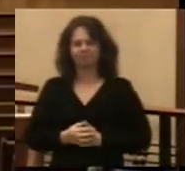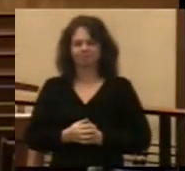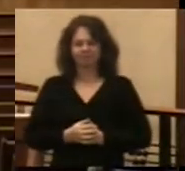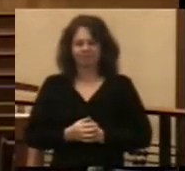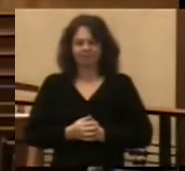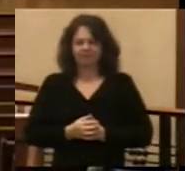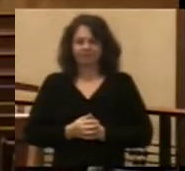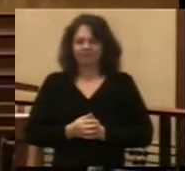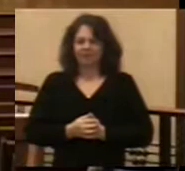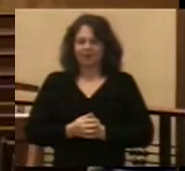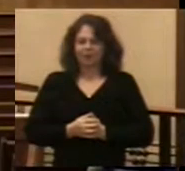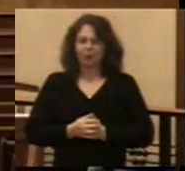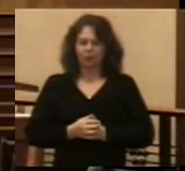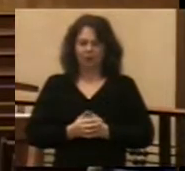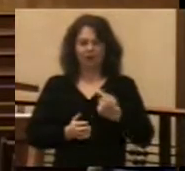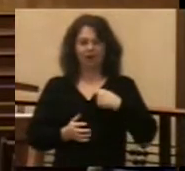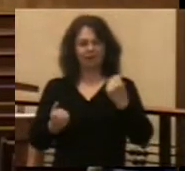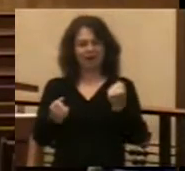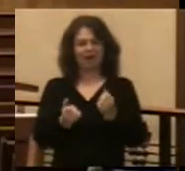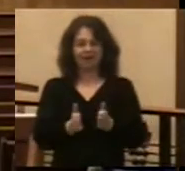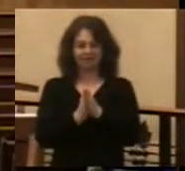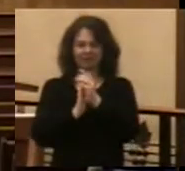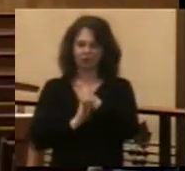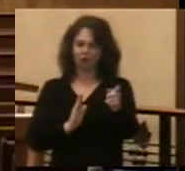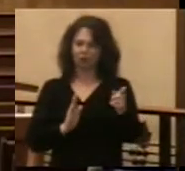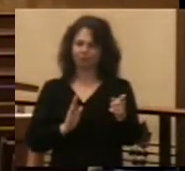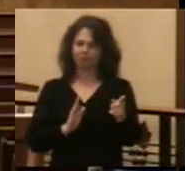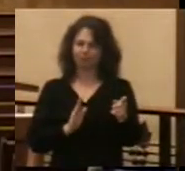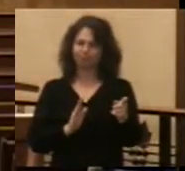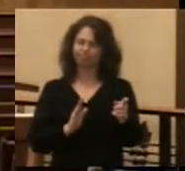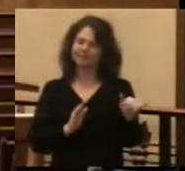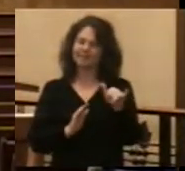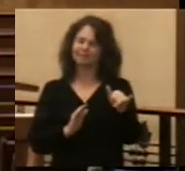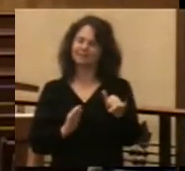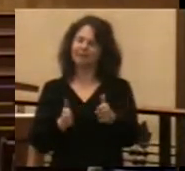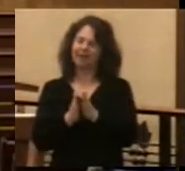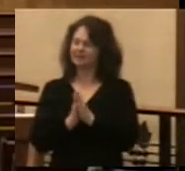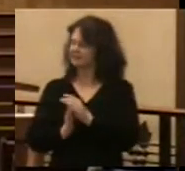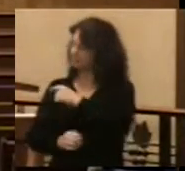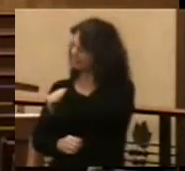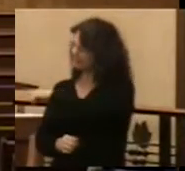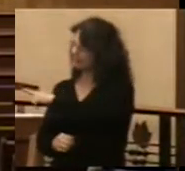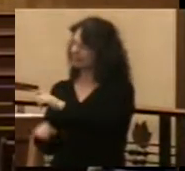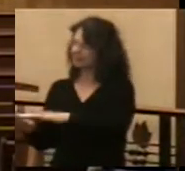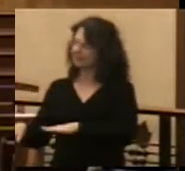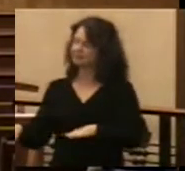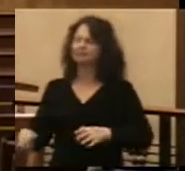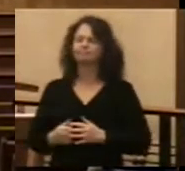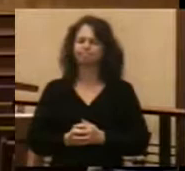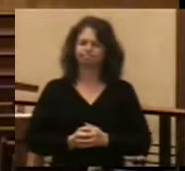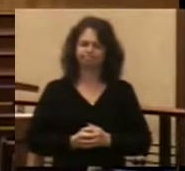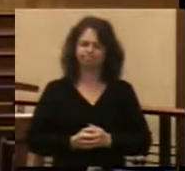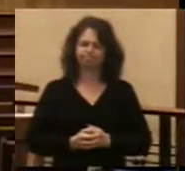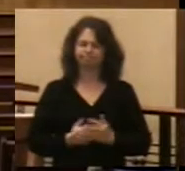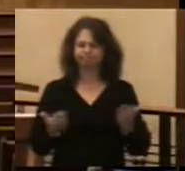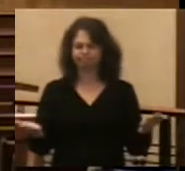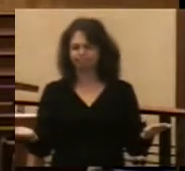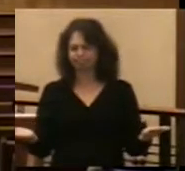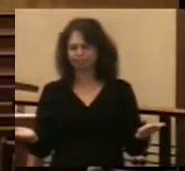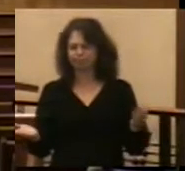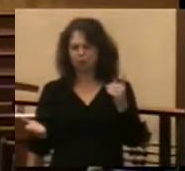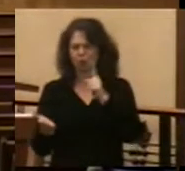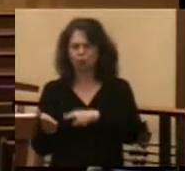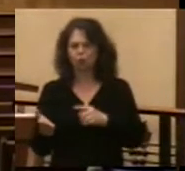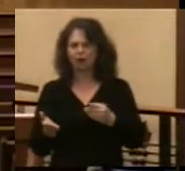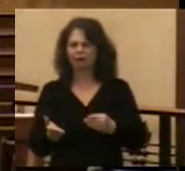I ask you the same question I asked the children today. What brings you comfort? Well, as I